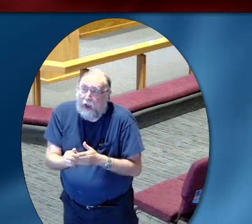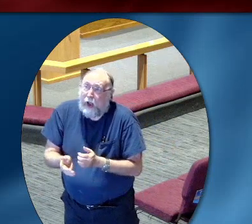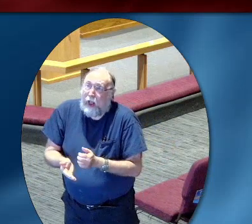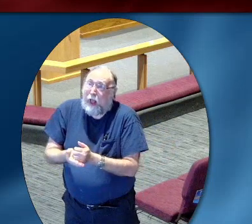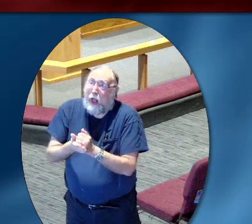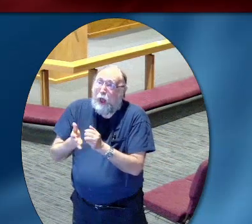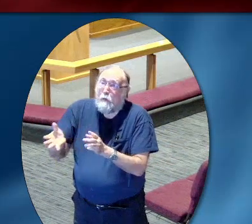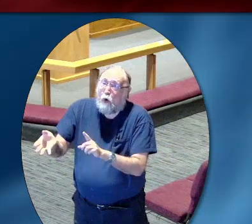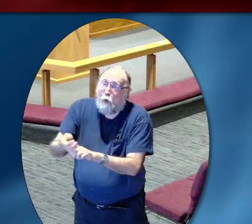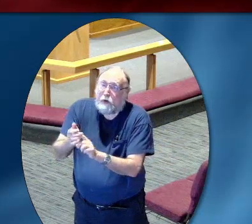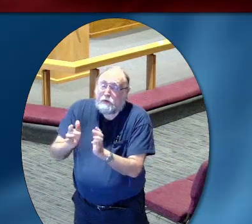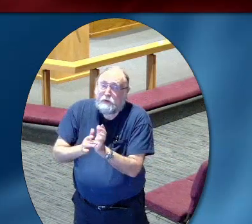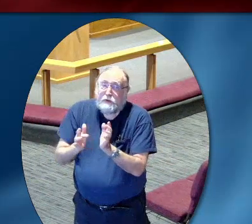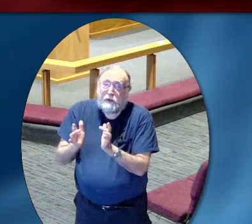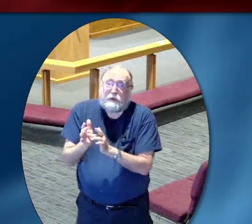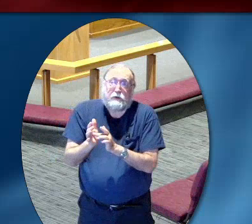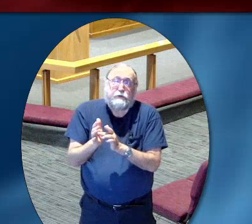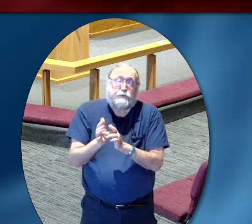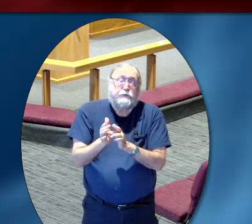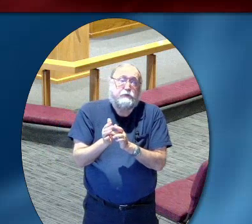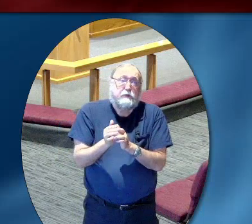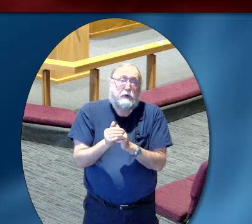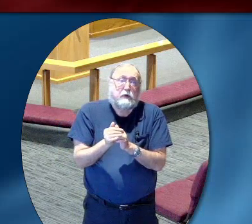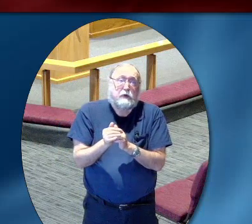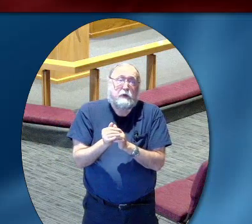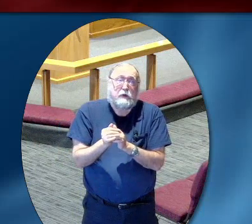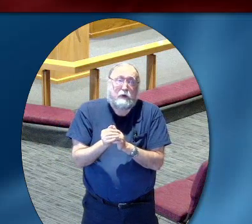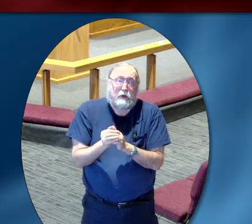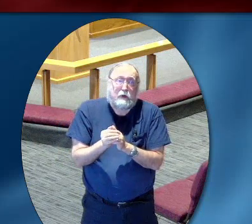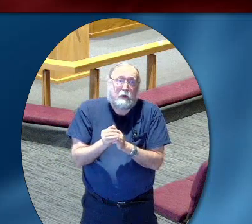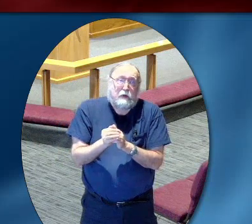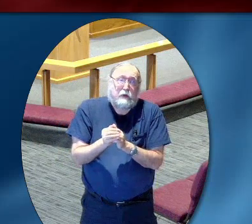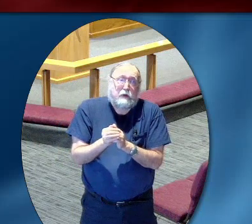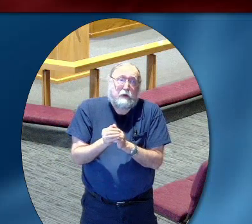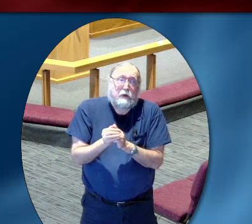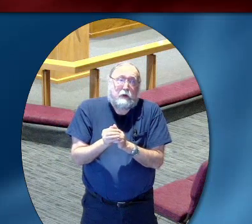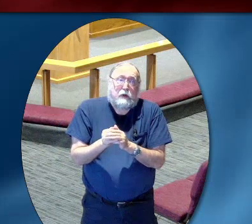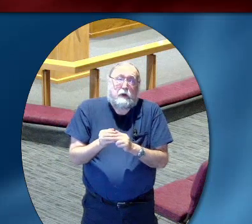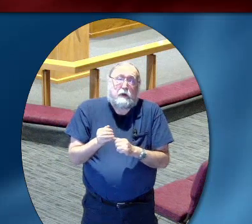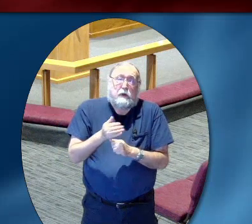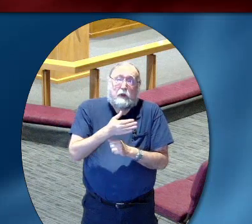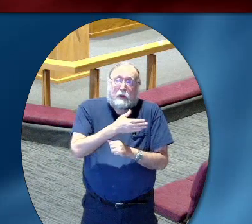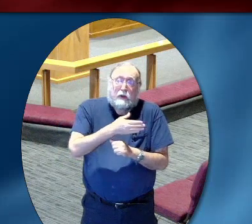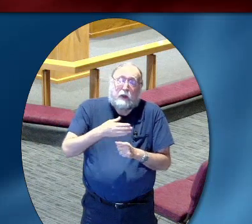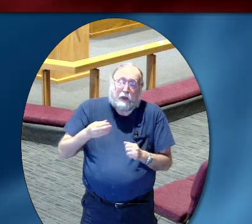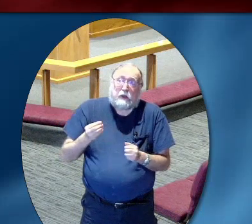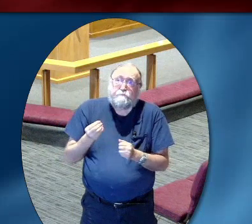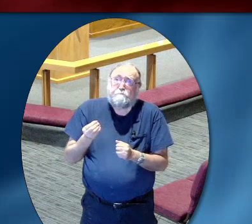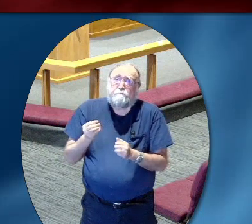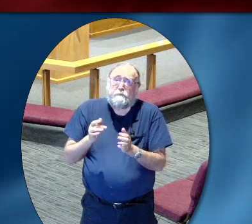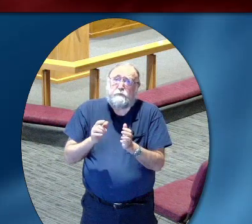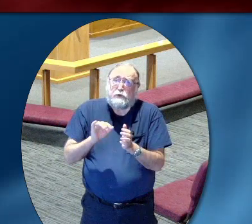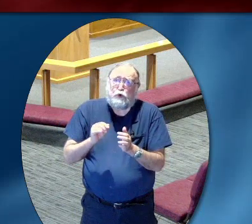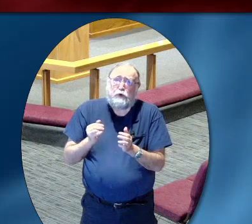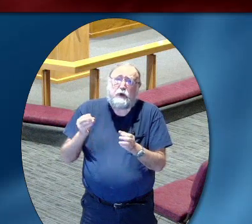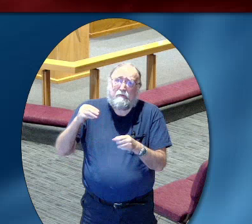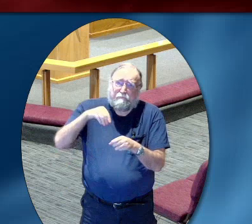arrested Jesus. For he was numbered among us and was allotted his share in his